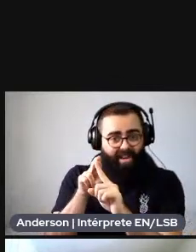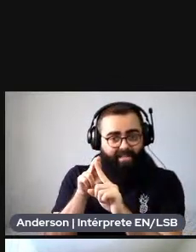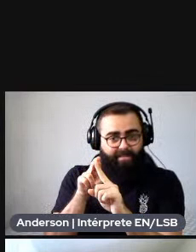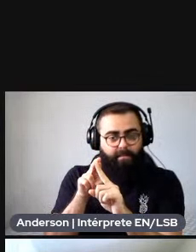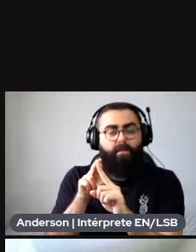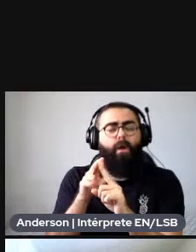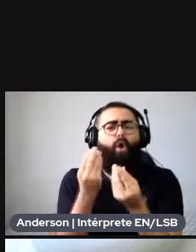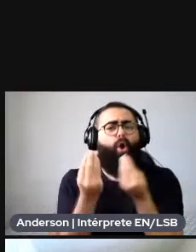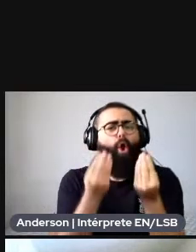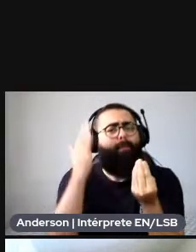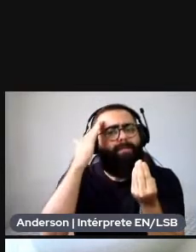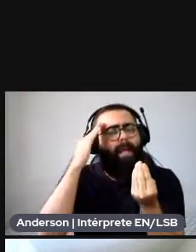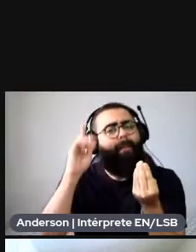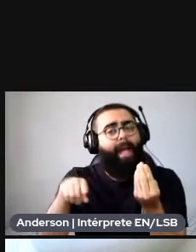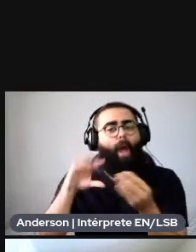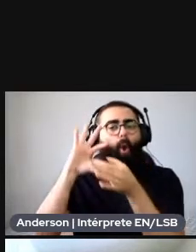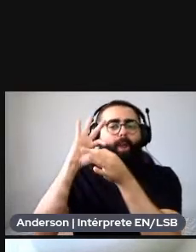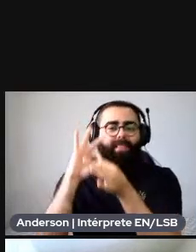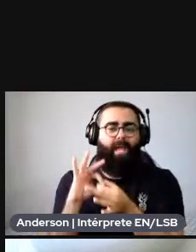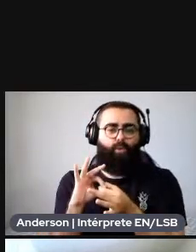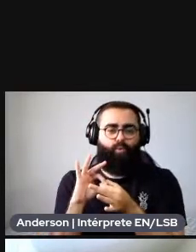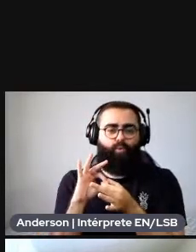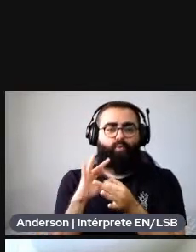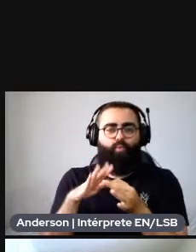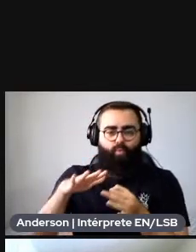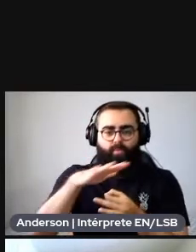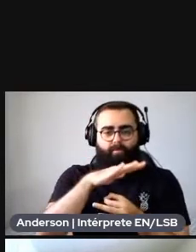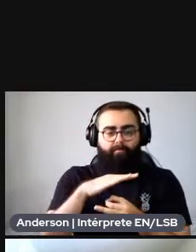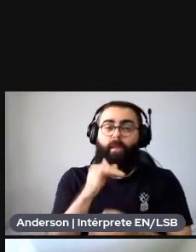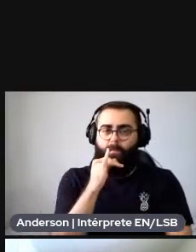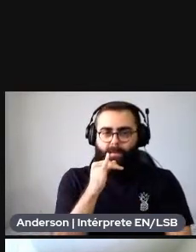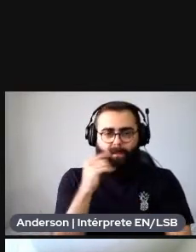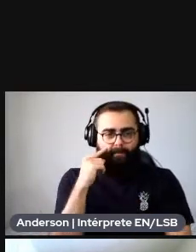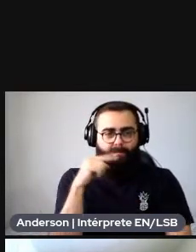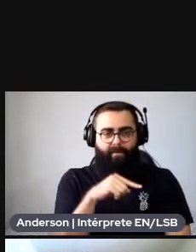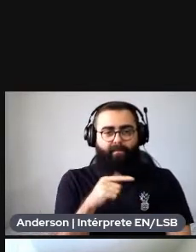is involved. So, to explain this,